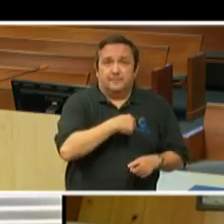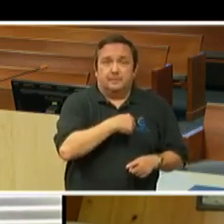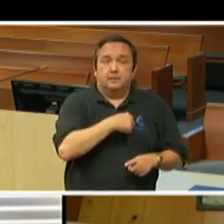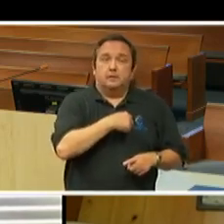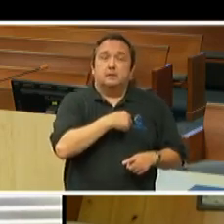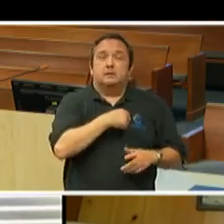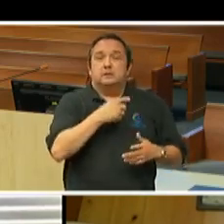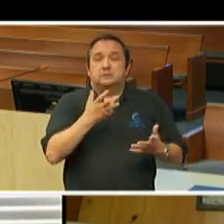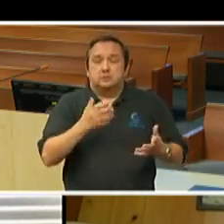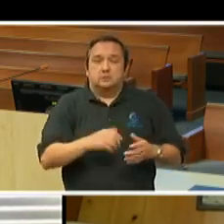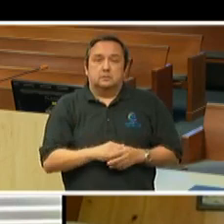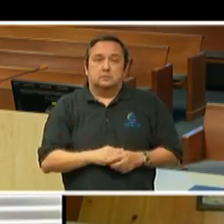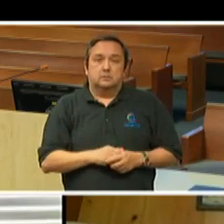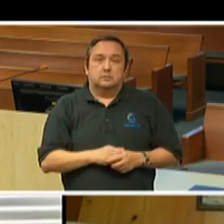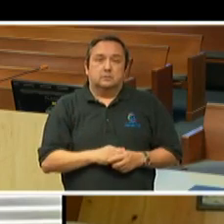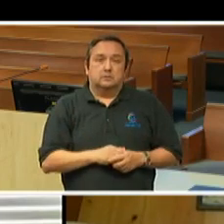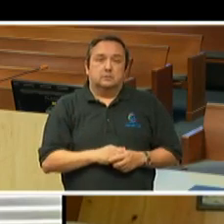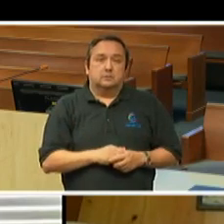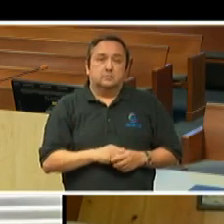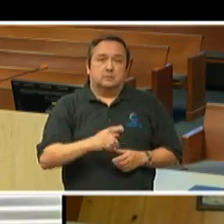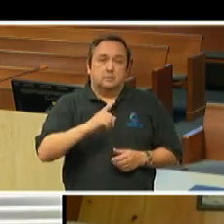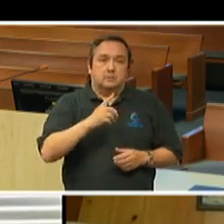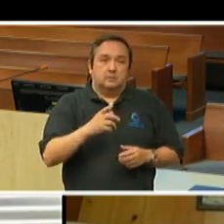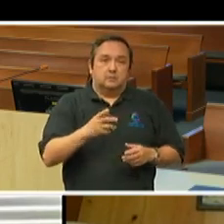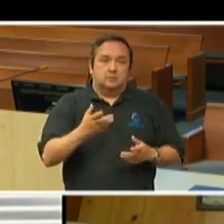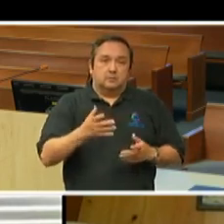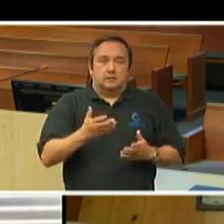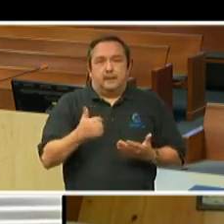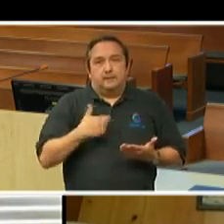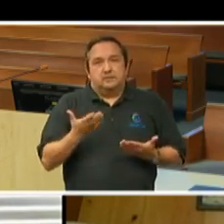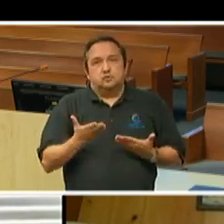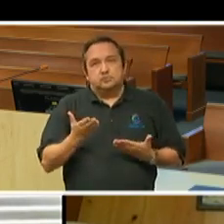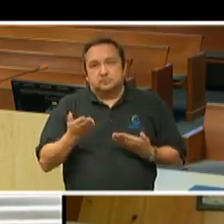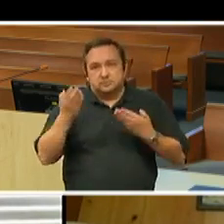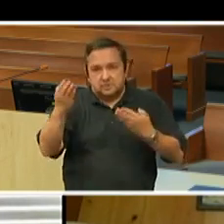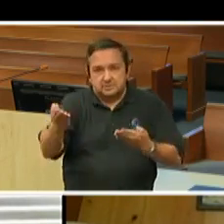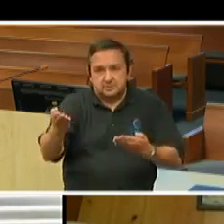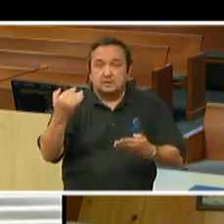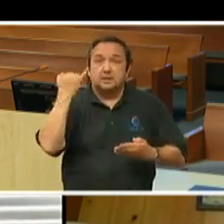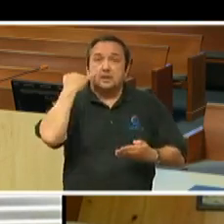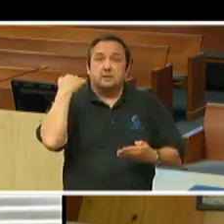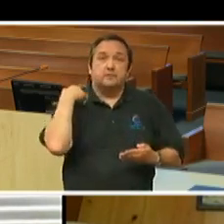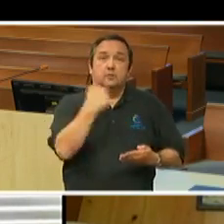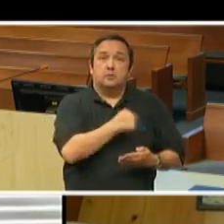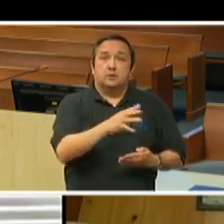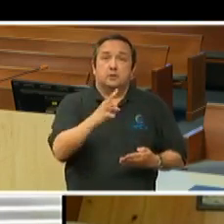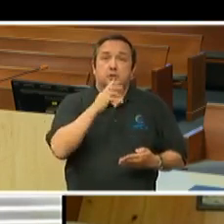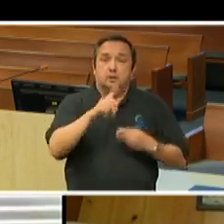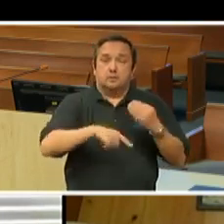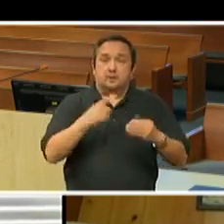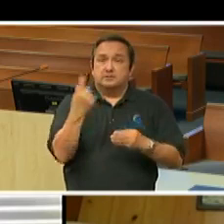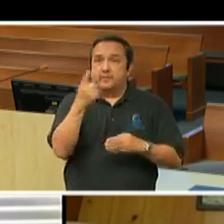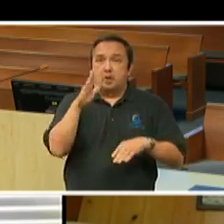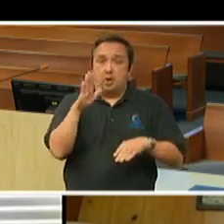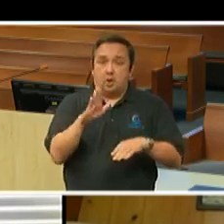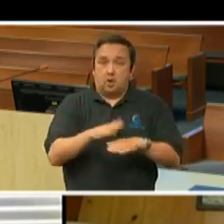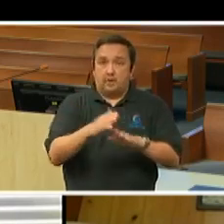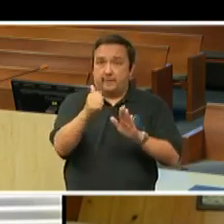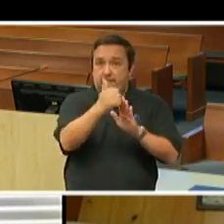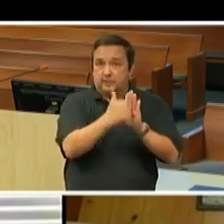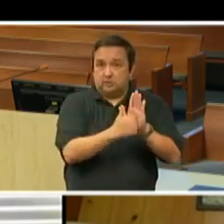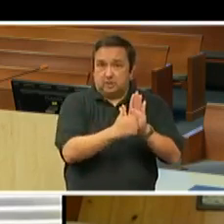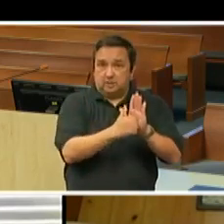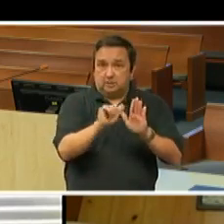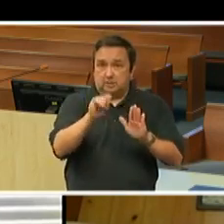so essentially I'm suggesting that if we're talking about an item on the agenda, that all of